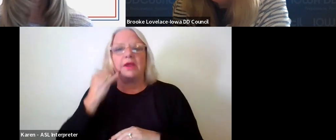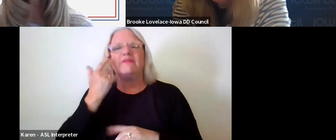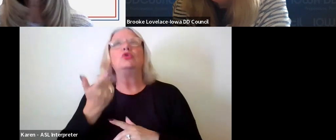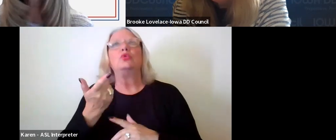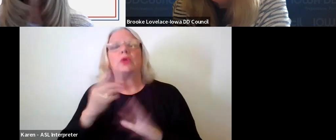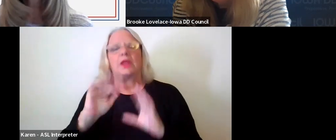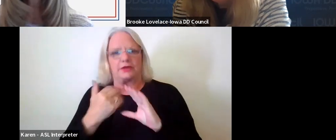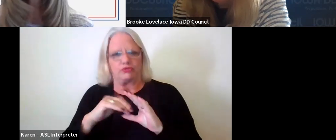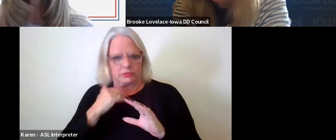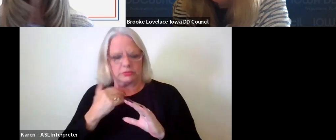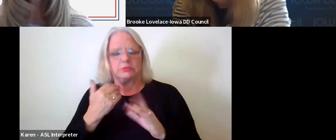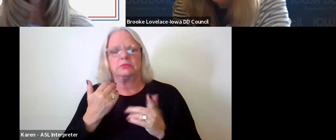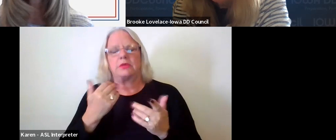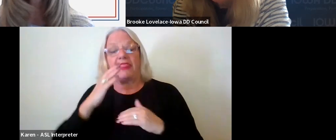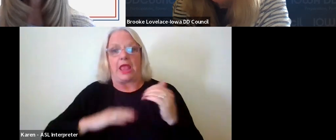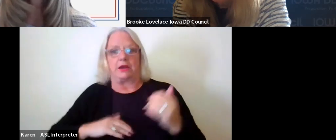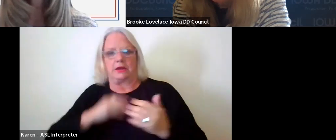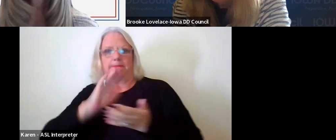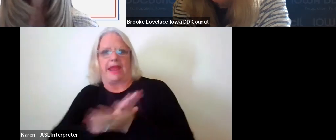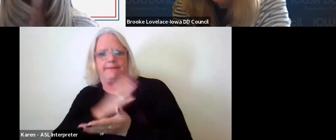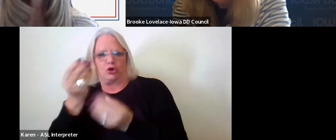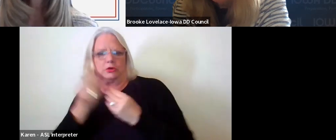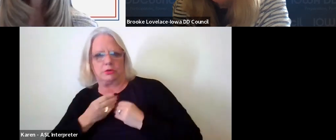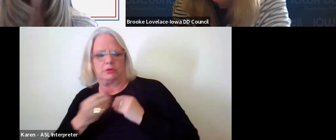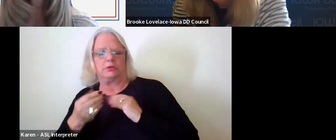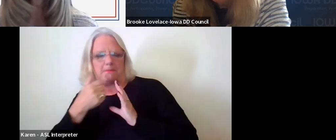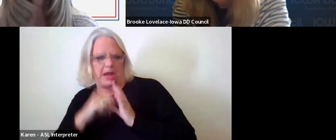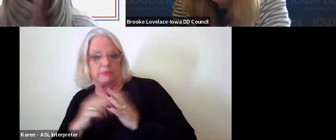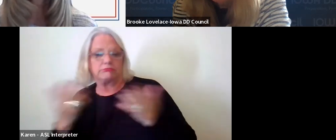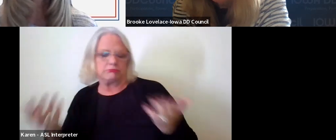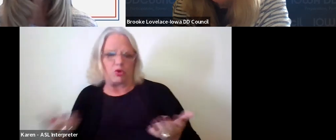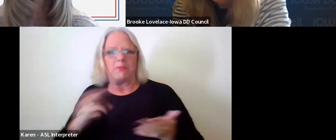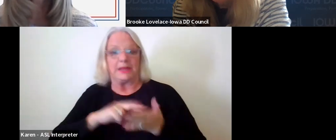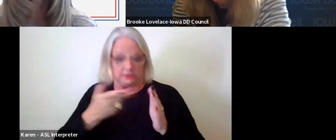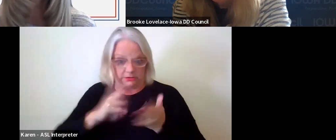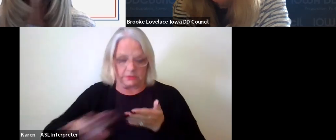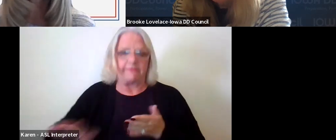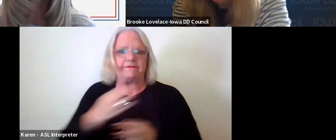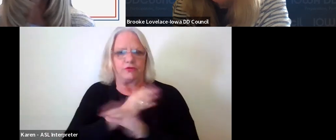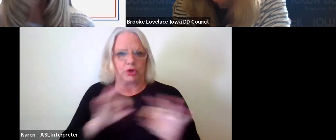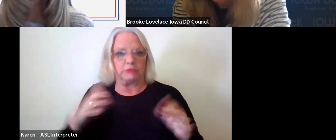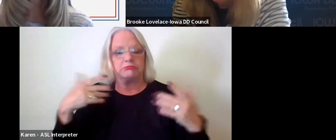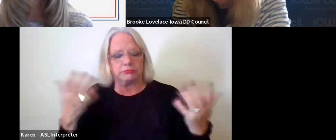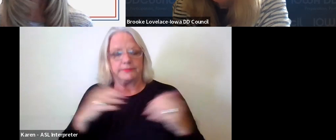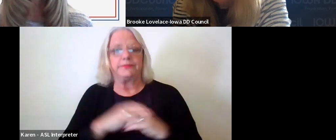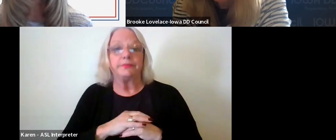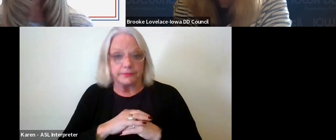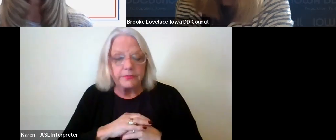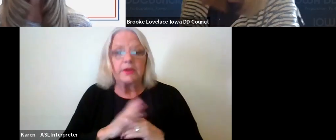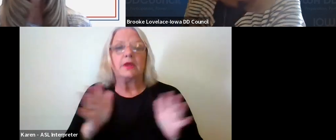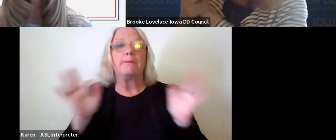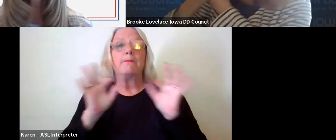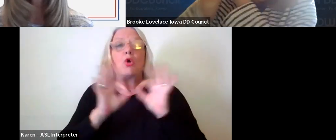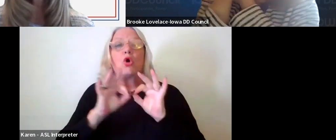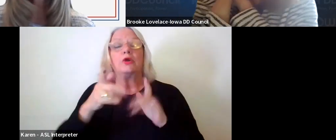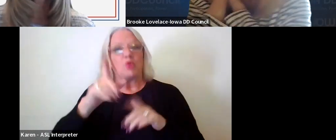there's two different places. If you have the checking and a investment account, you do have to sign up for e-delivery